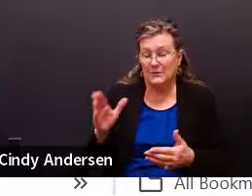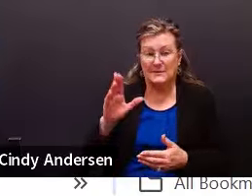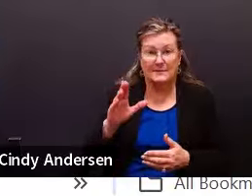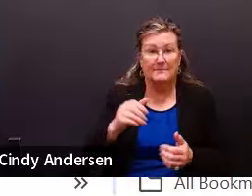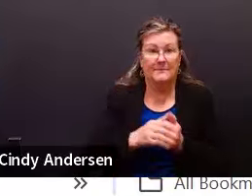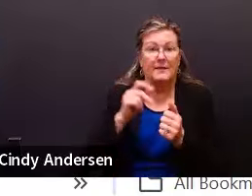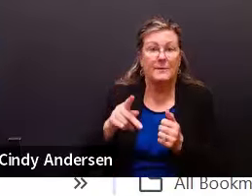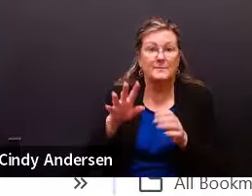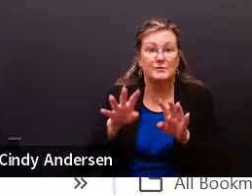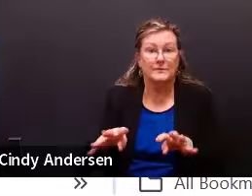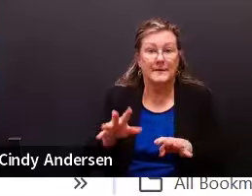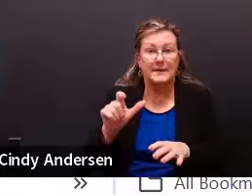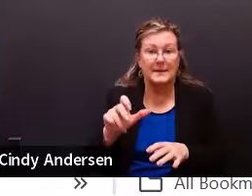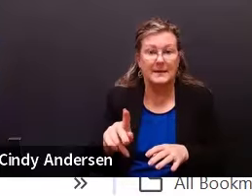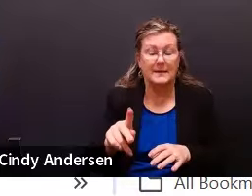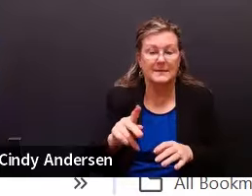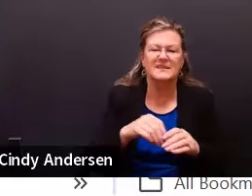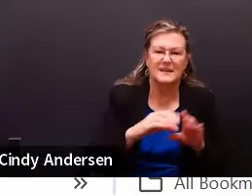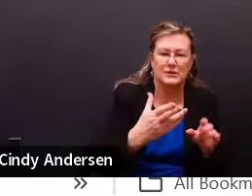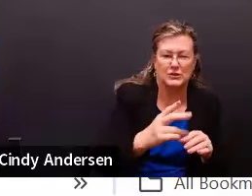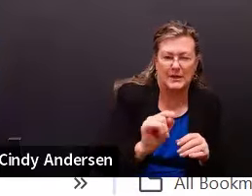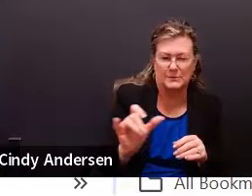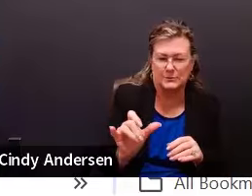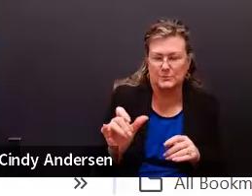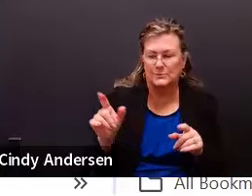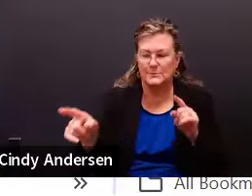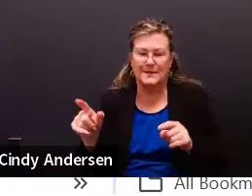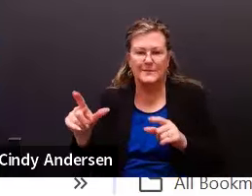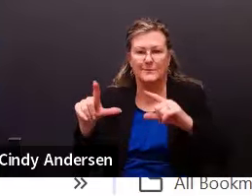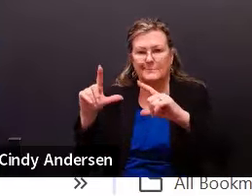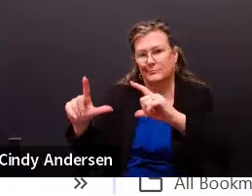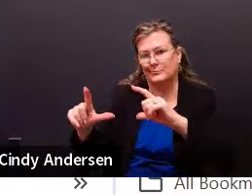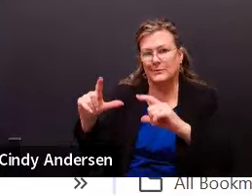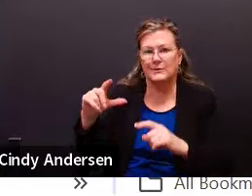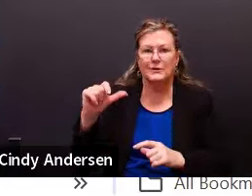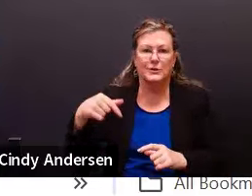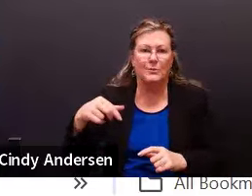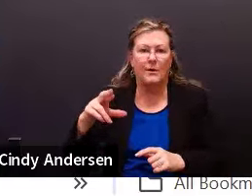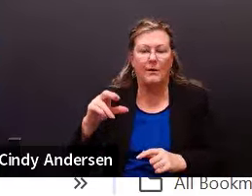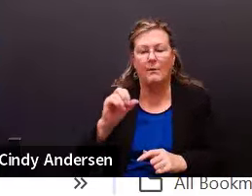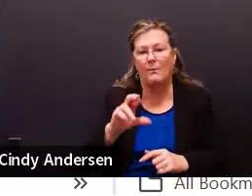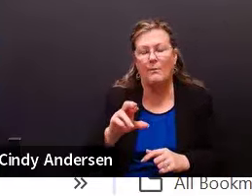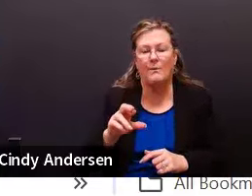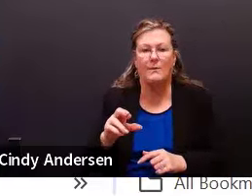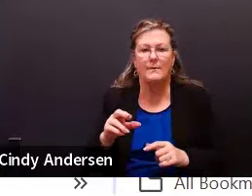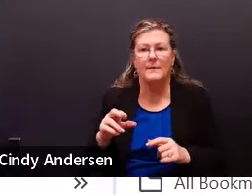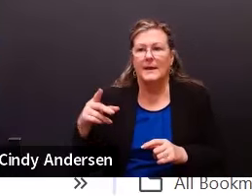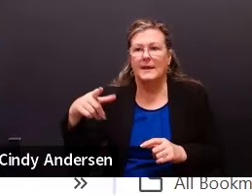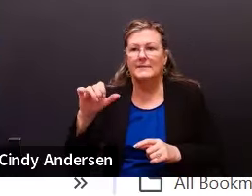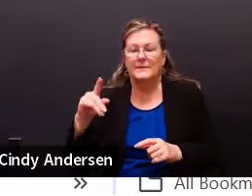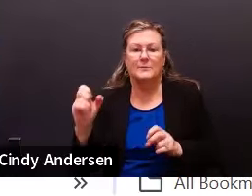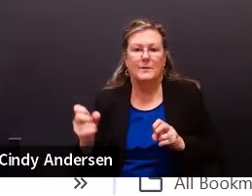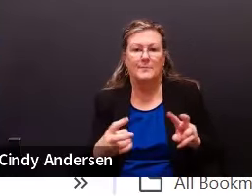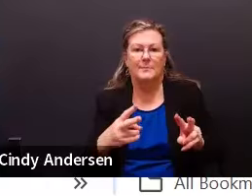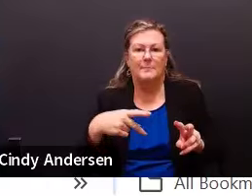it's also here if you want to use the QR code. And Lavinia is going to put that Padlet before we wrap up. Thank you for reminding